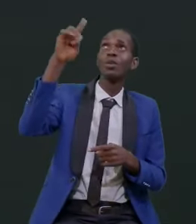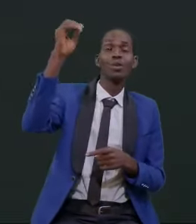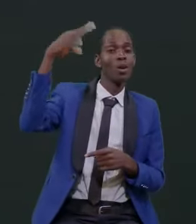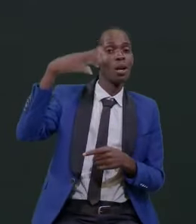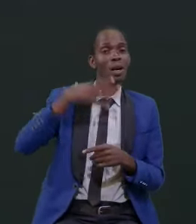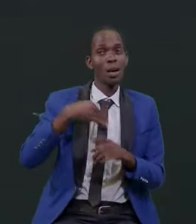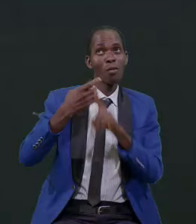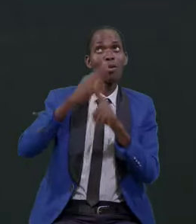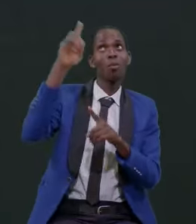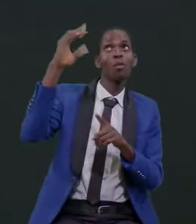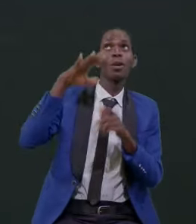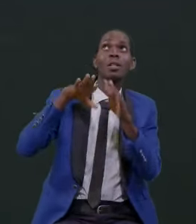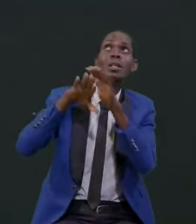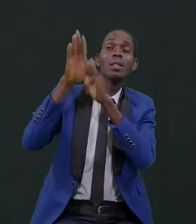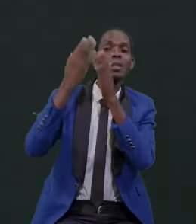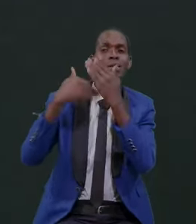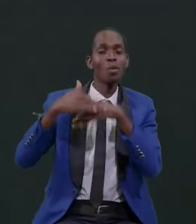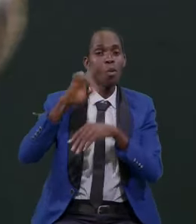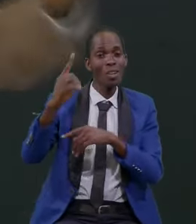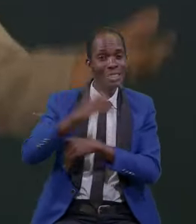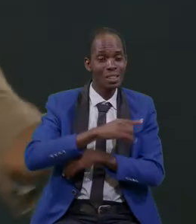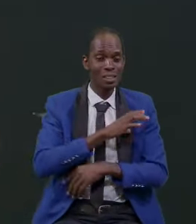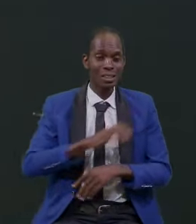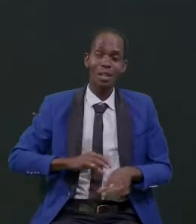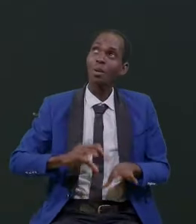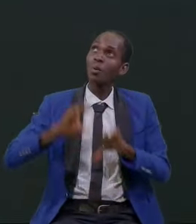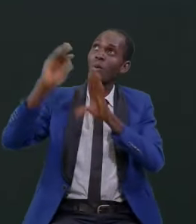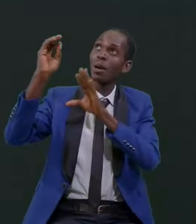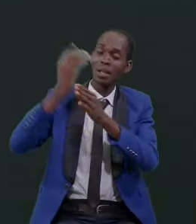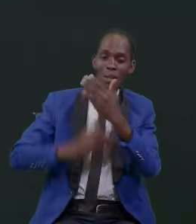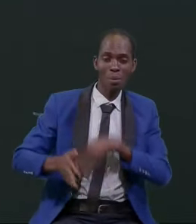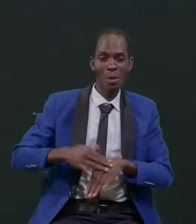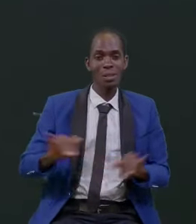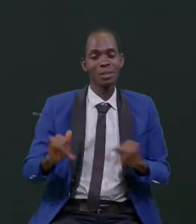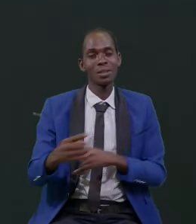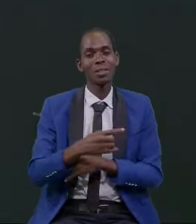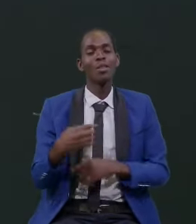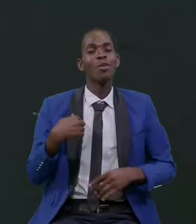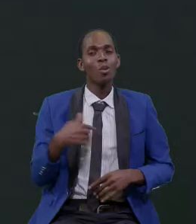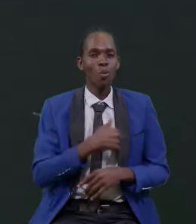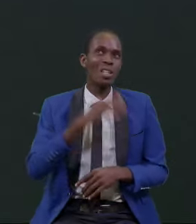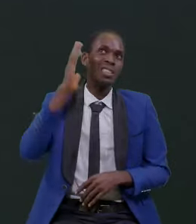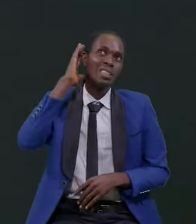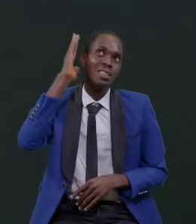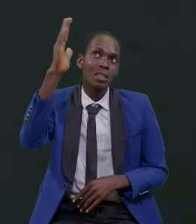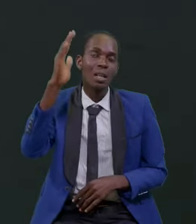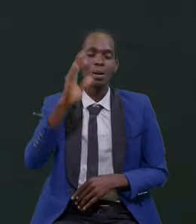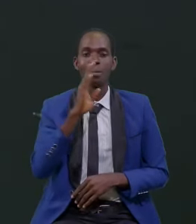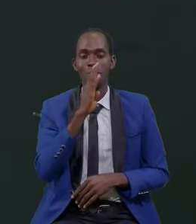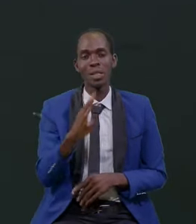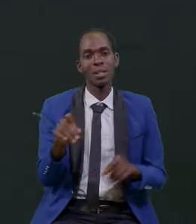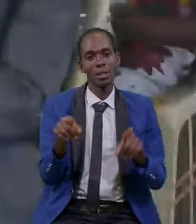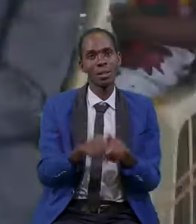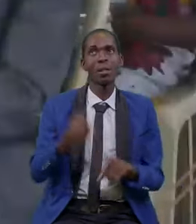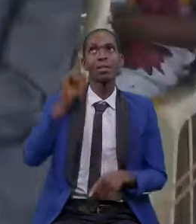went like that, and he came back. We shall be like him. You will be